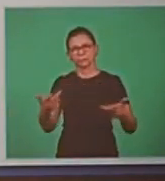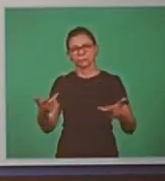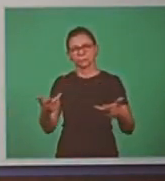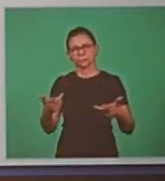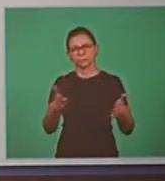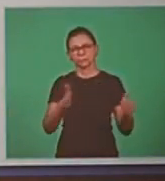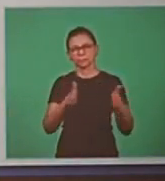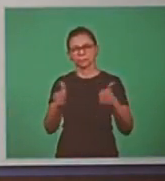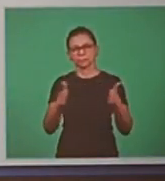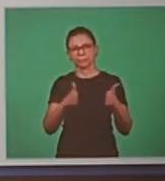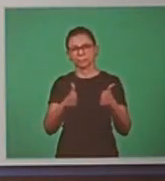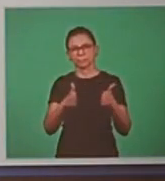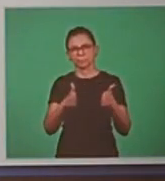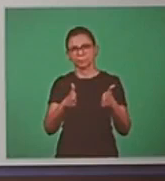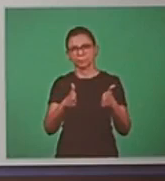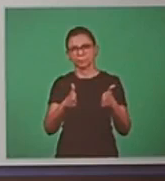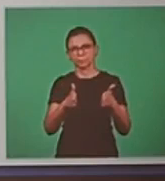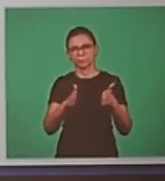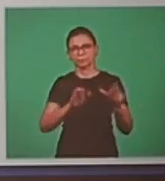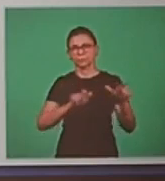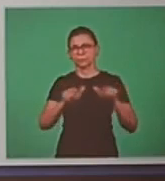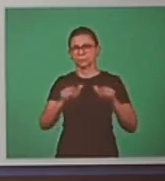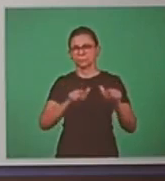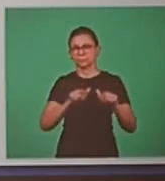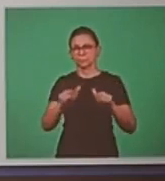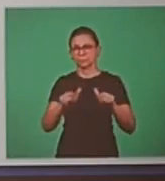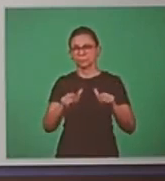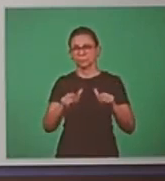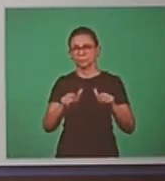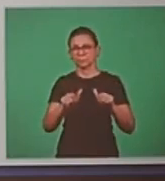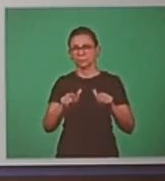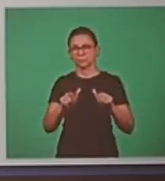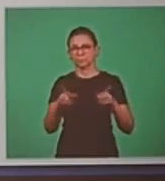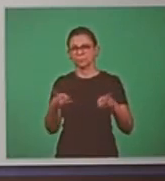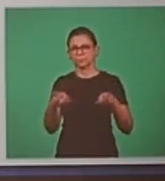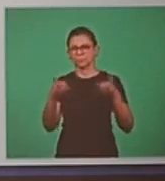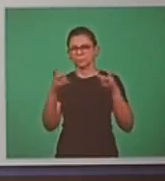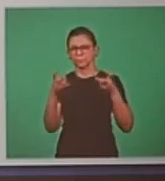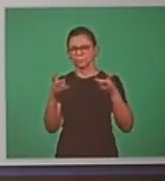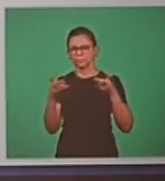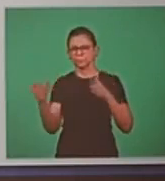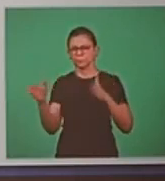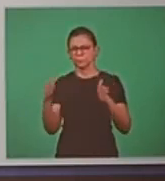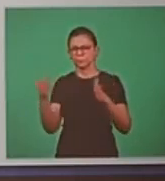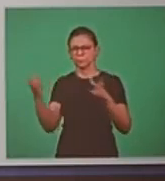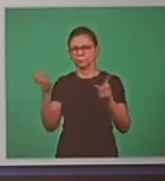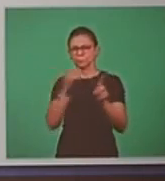taking in consideration the prophetic moment for our days?